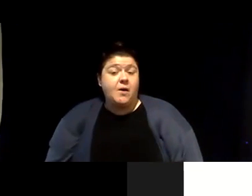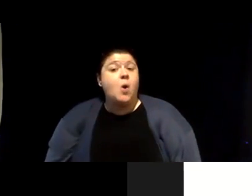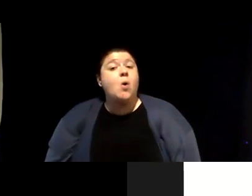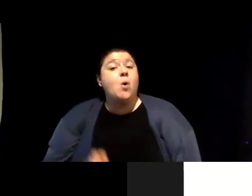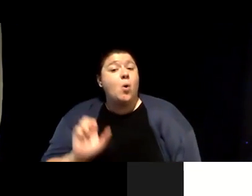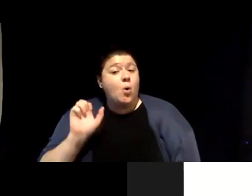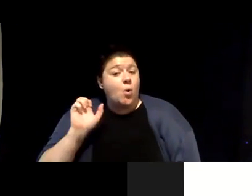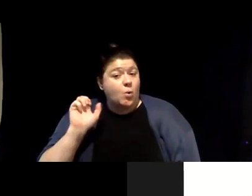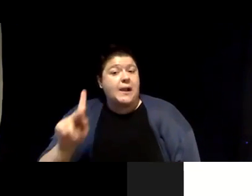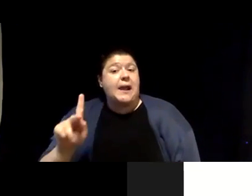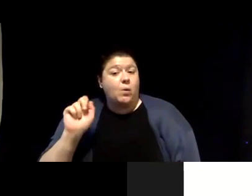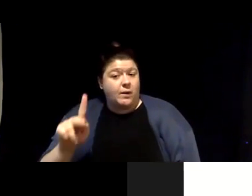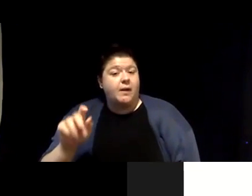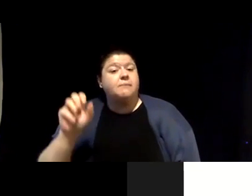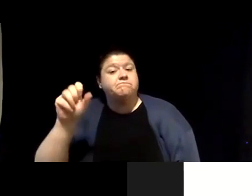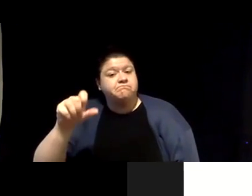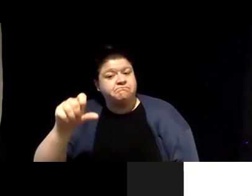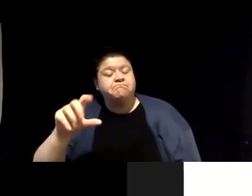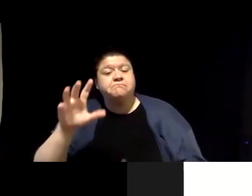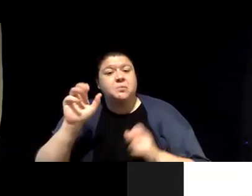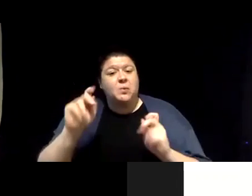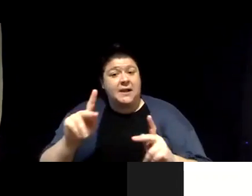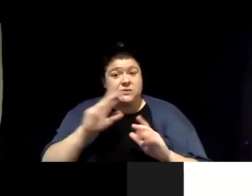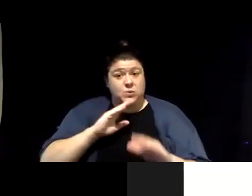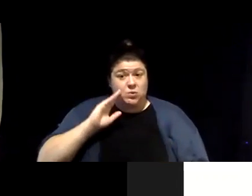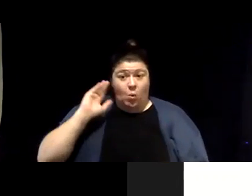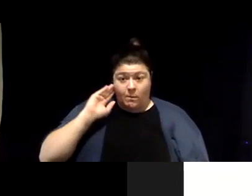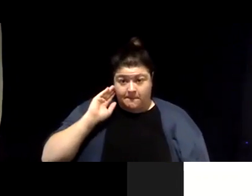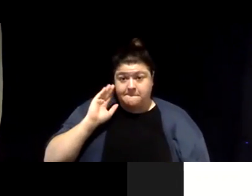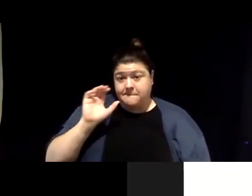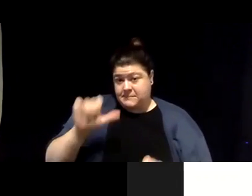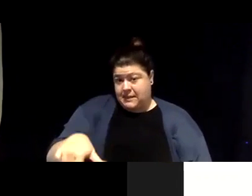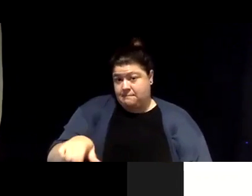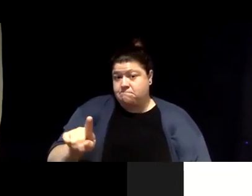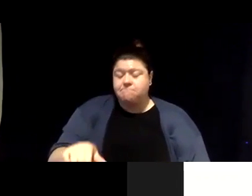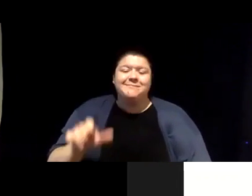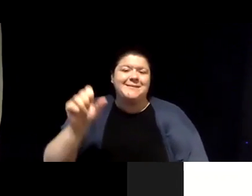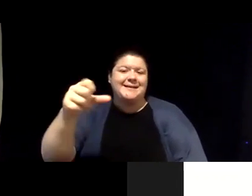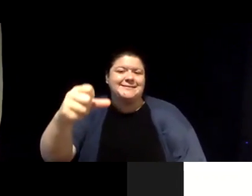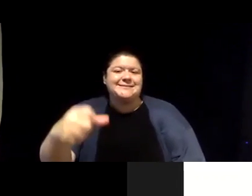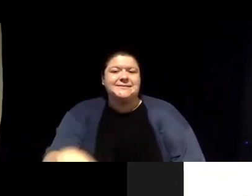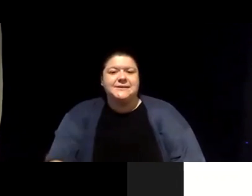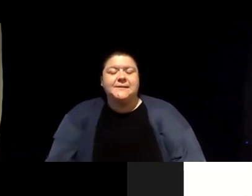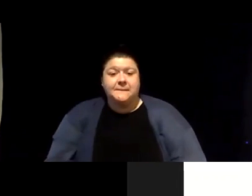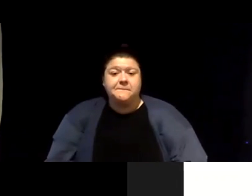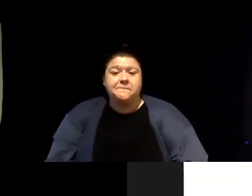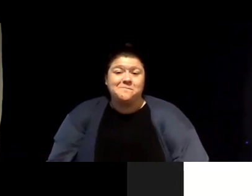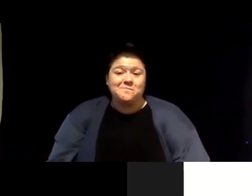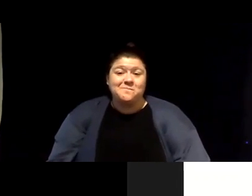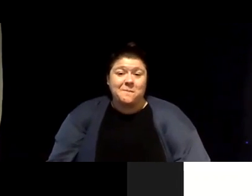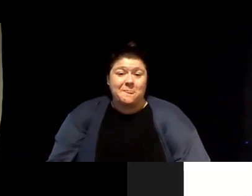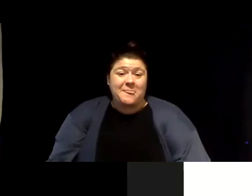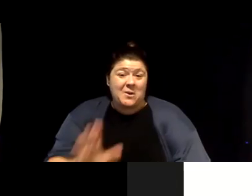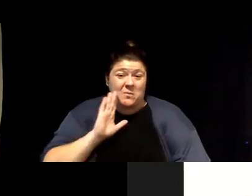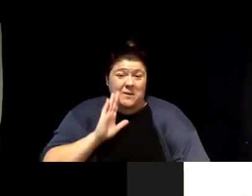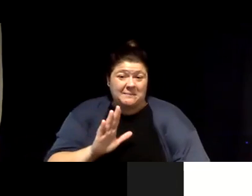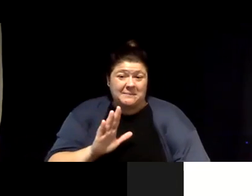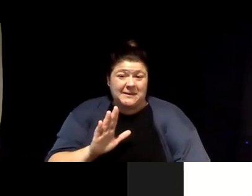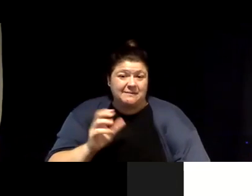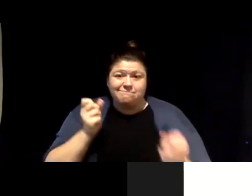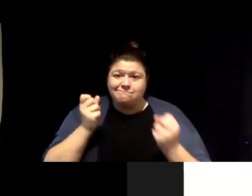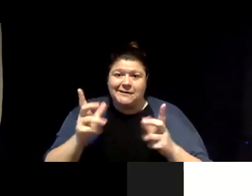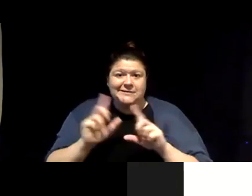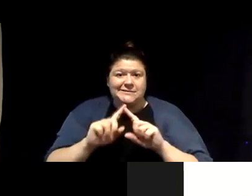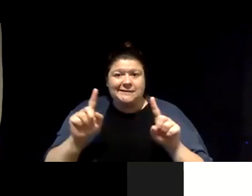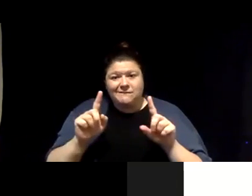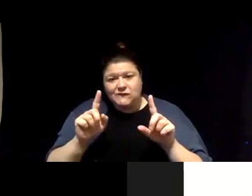Oh, okay. Okay, so you have to do at home. Okay. Mm-hmm. Yeah. Yes. Okay. And there'll be like all kind of questions, like